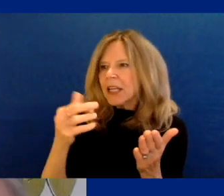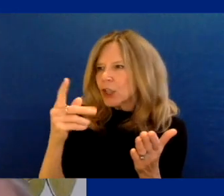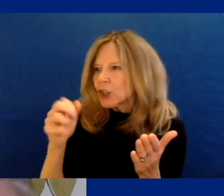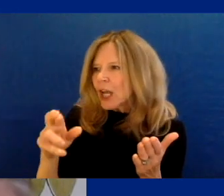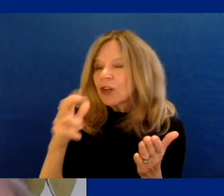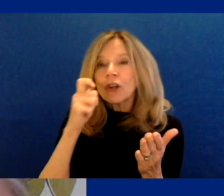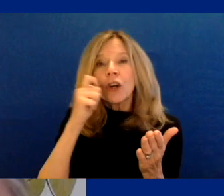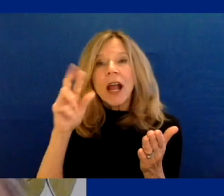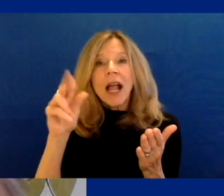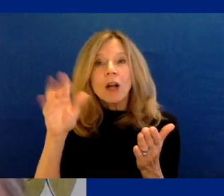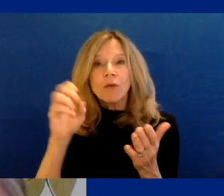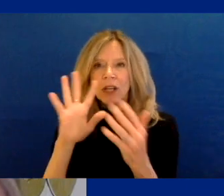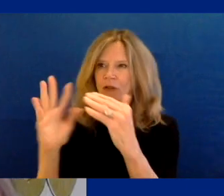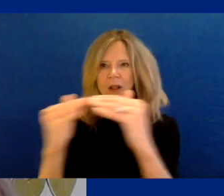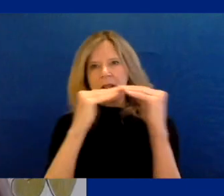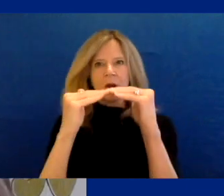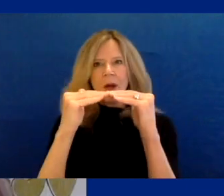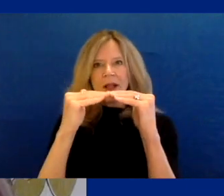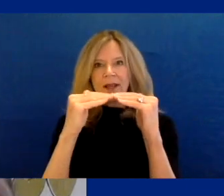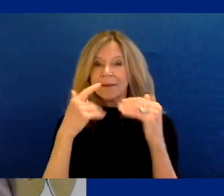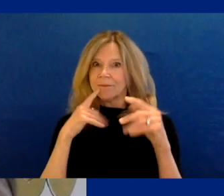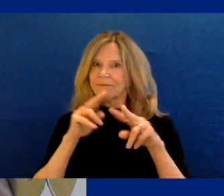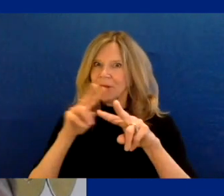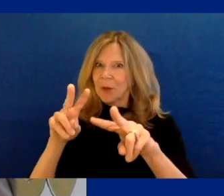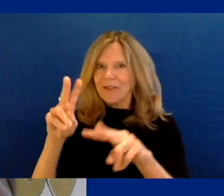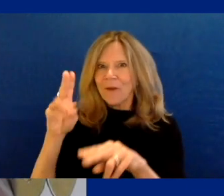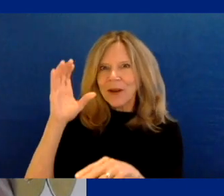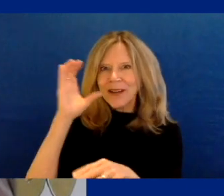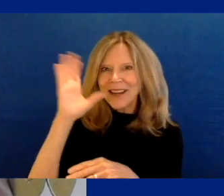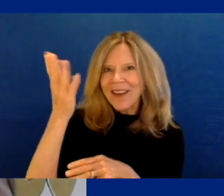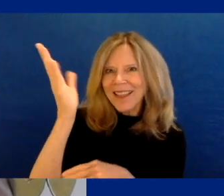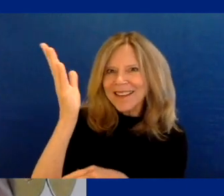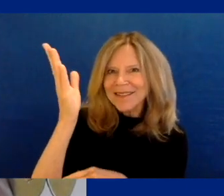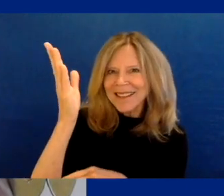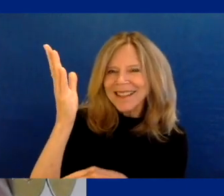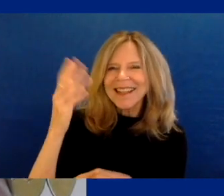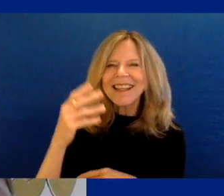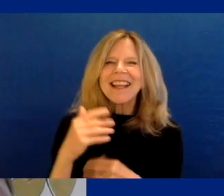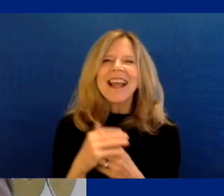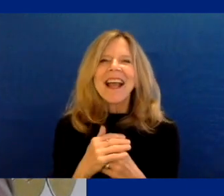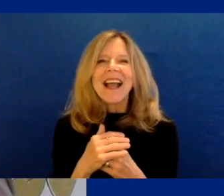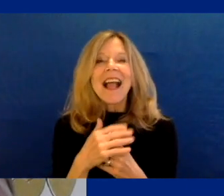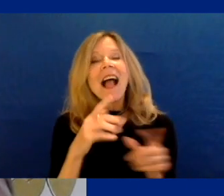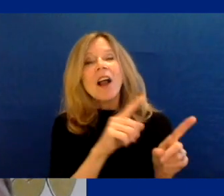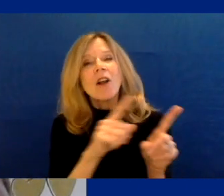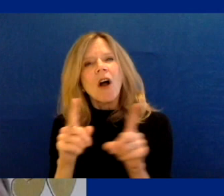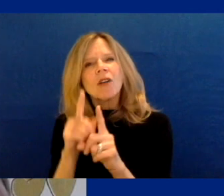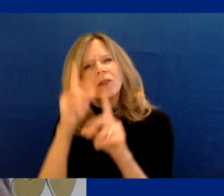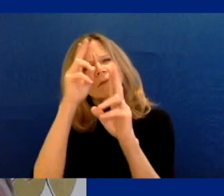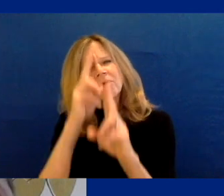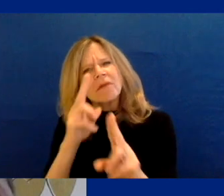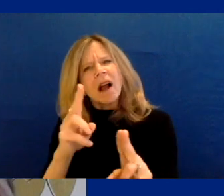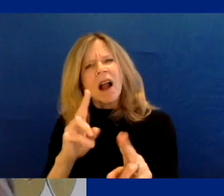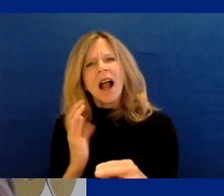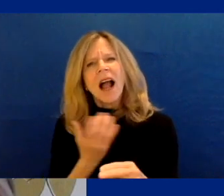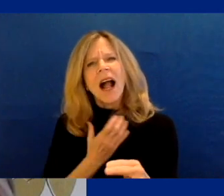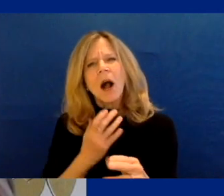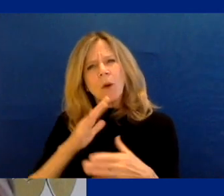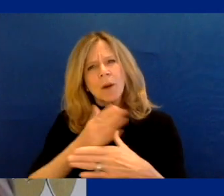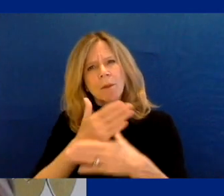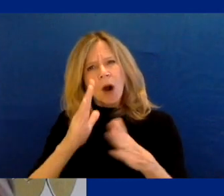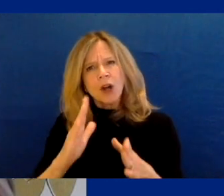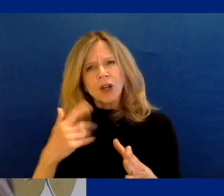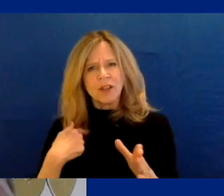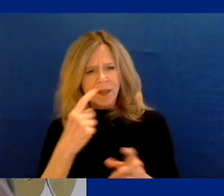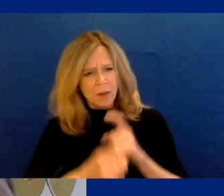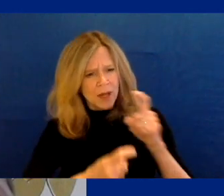look forward to hearing their inspiring words this morning. We are also here to celebrate our grantee partners. They are on journeys that follow a path